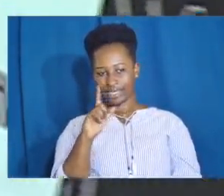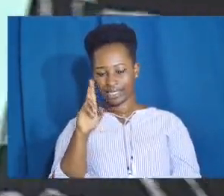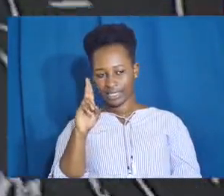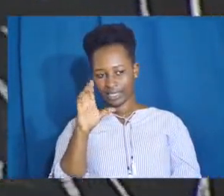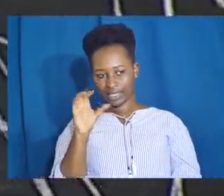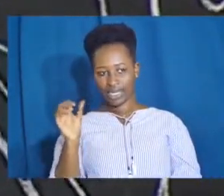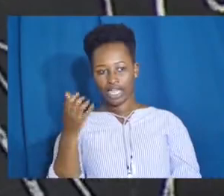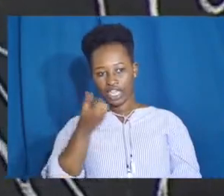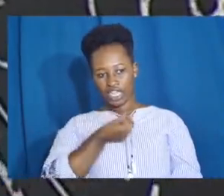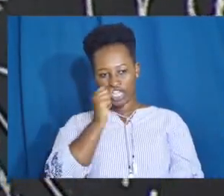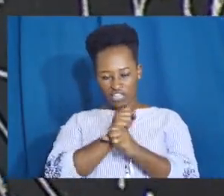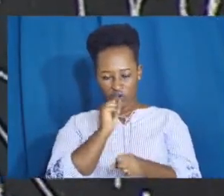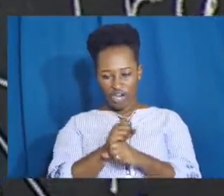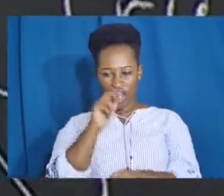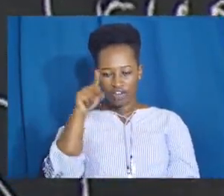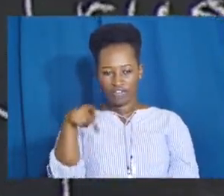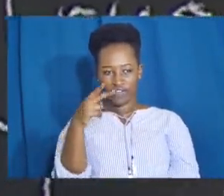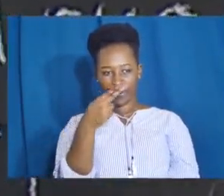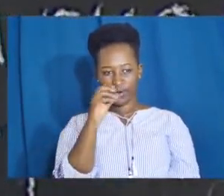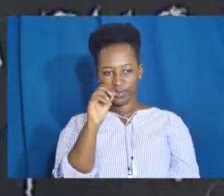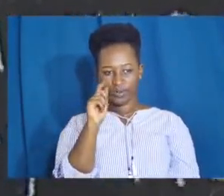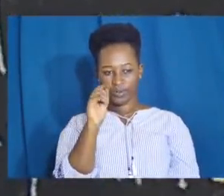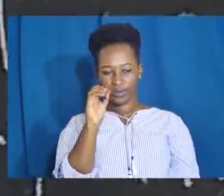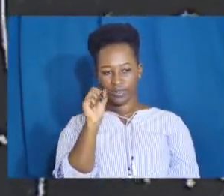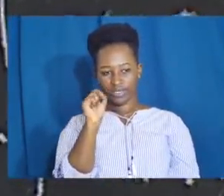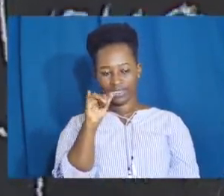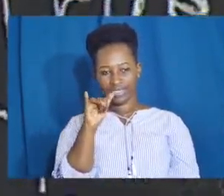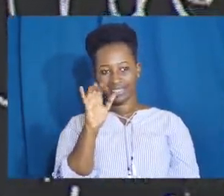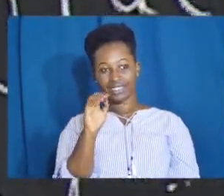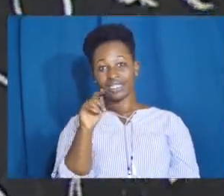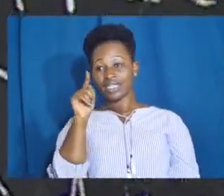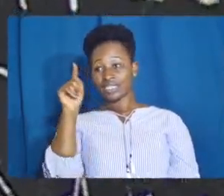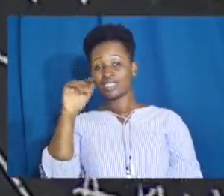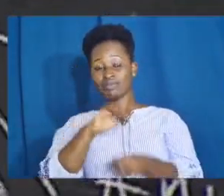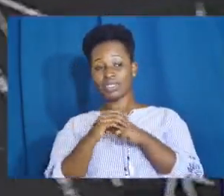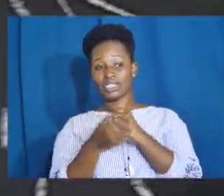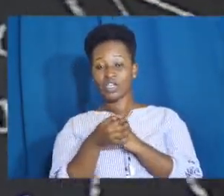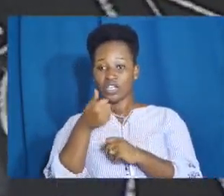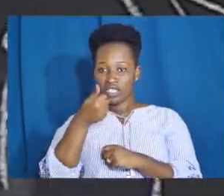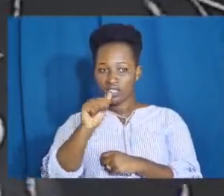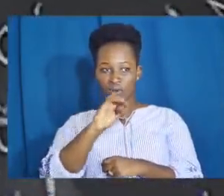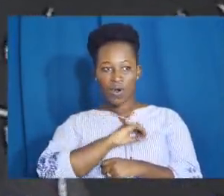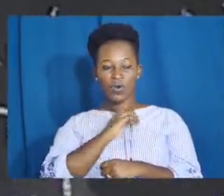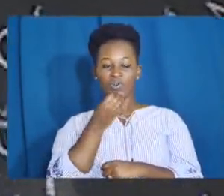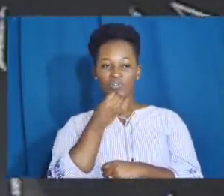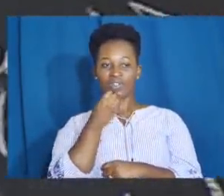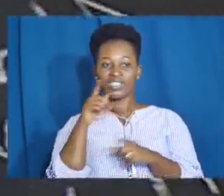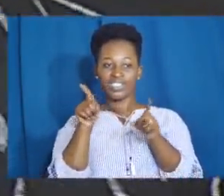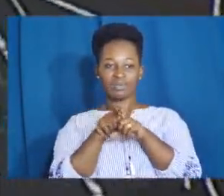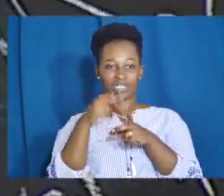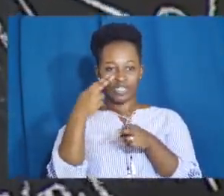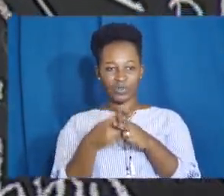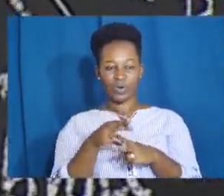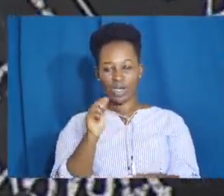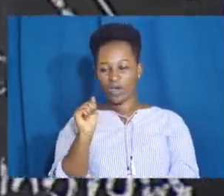does photosynthesis. If it does photosynthesis, that means it makes its own food. It is